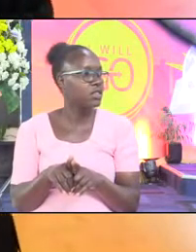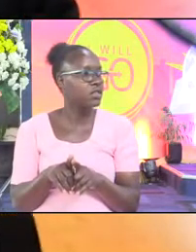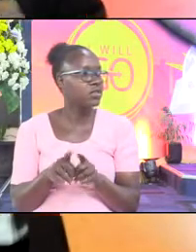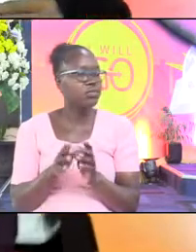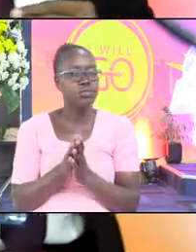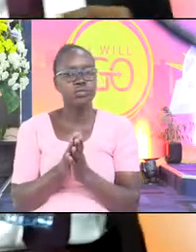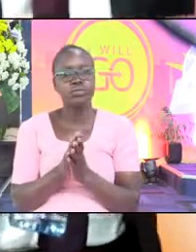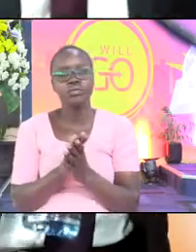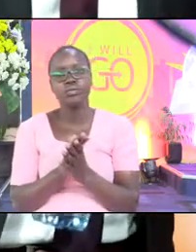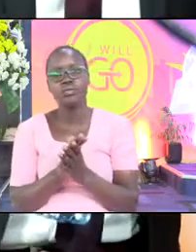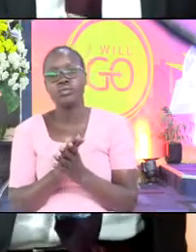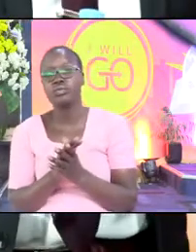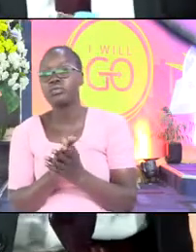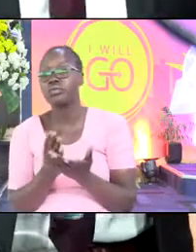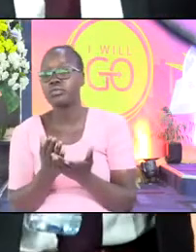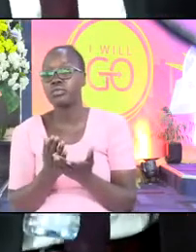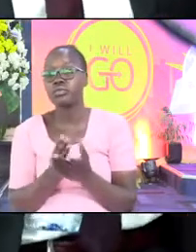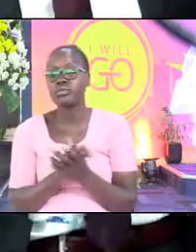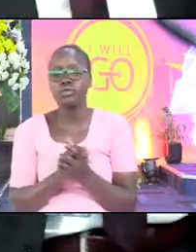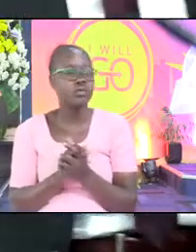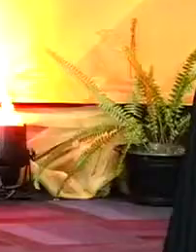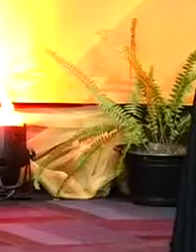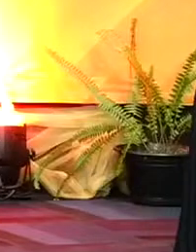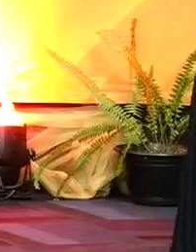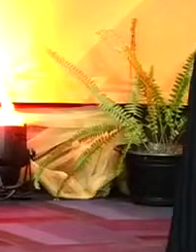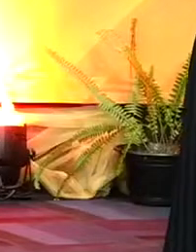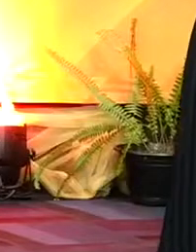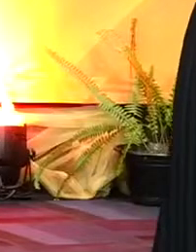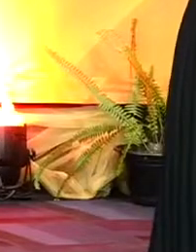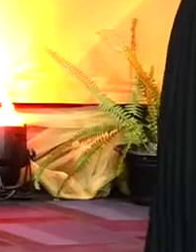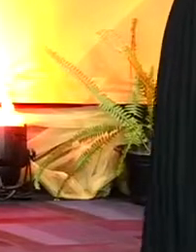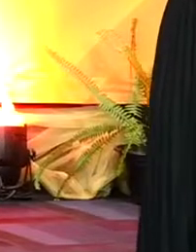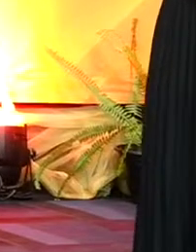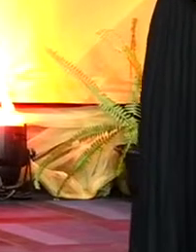I will follow. Second stanza.